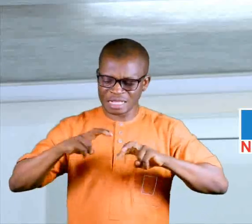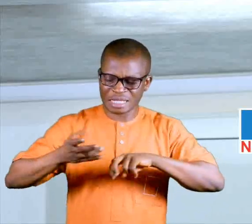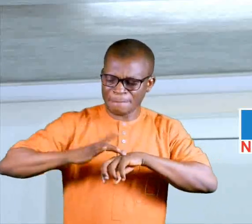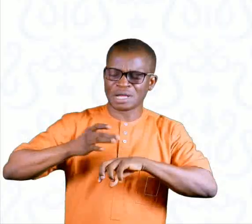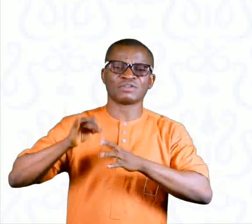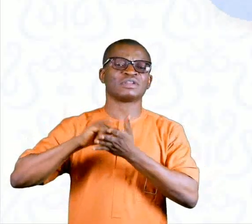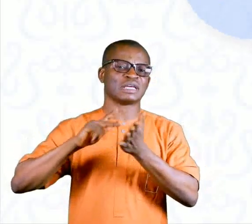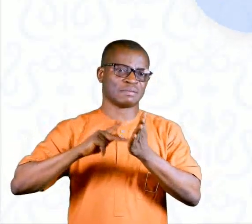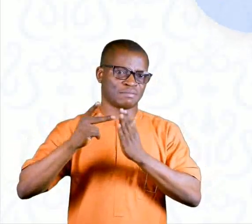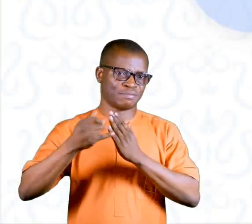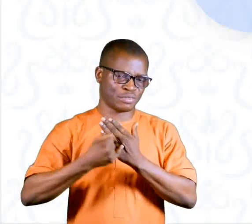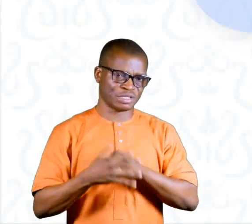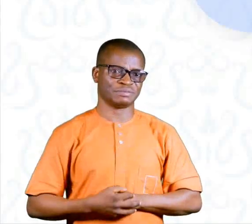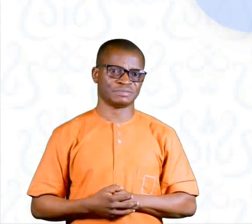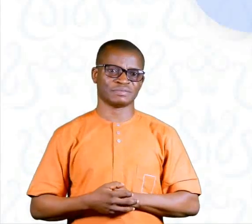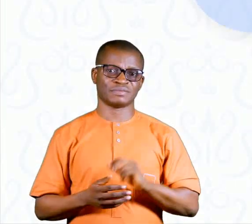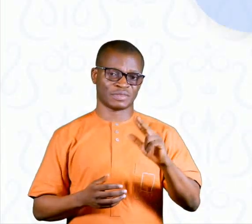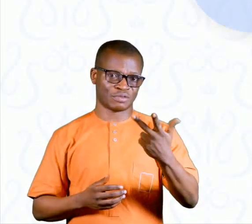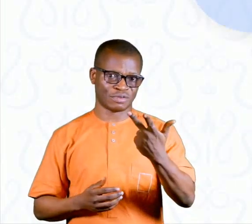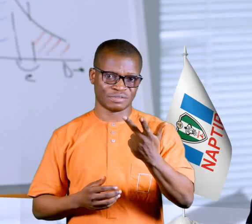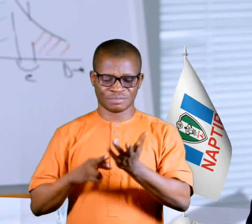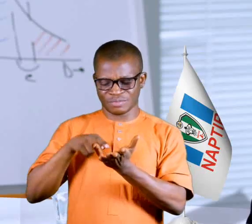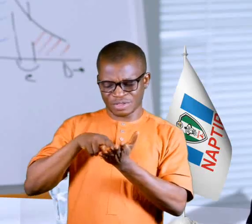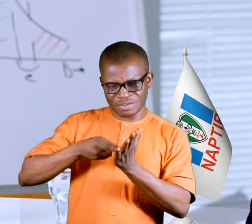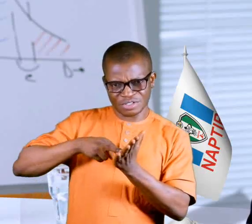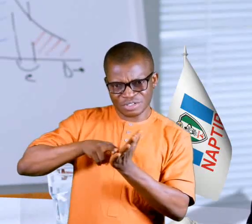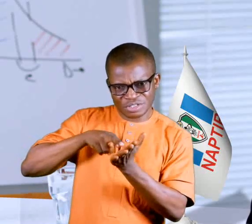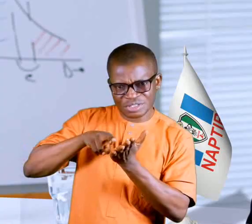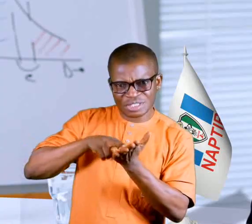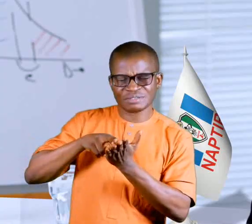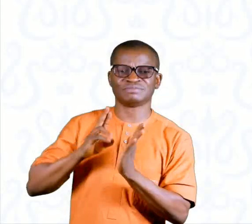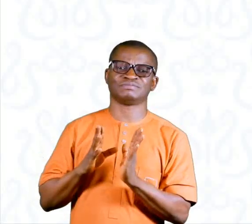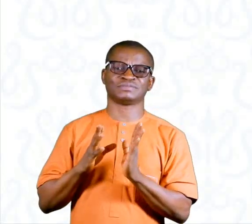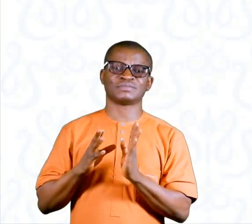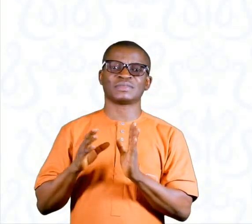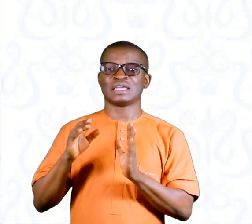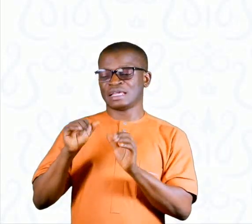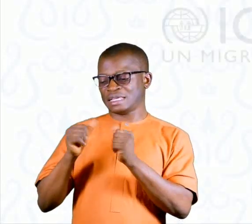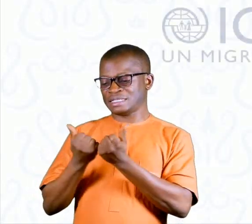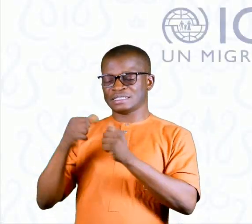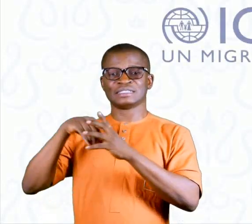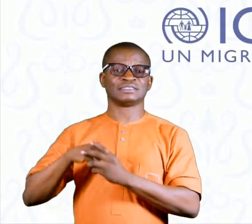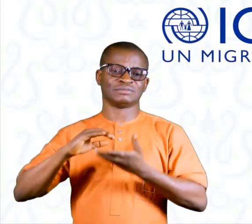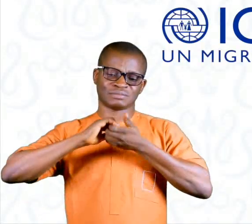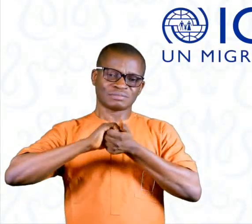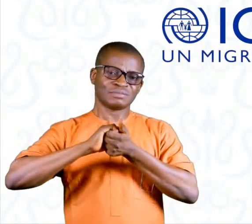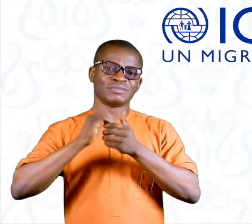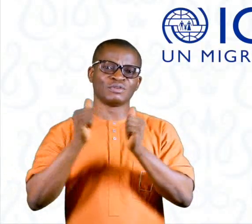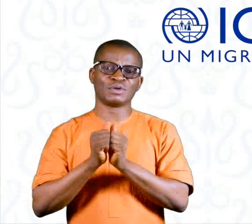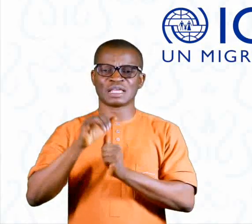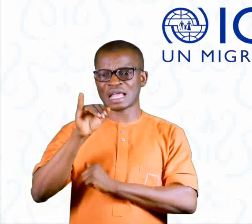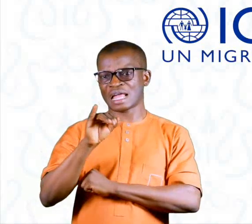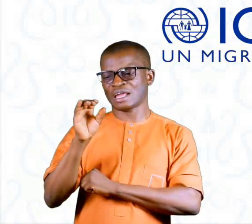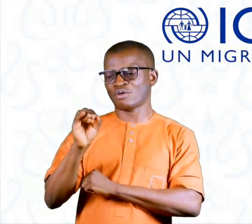that project. Next is research and assessment. The agency, in collaboration with IOM